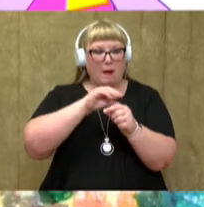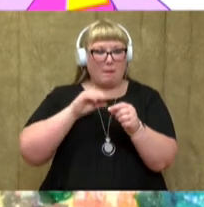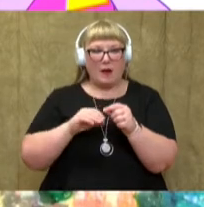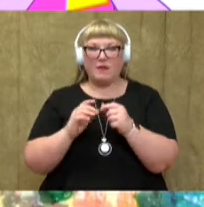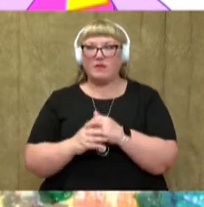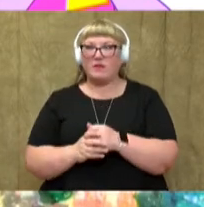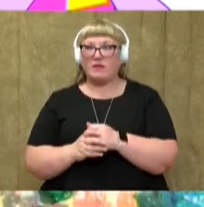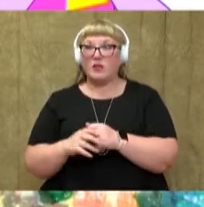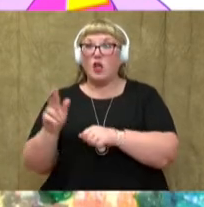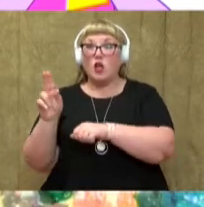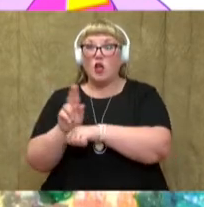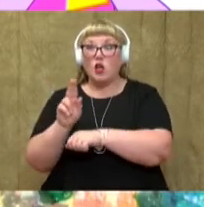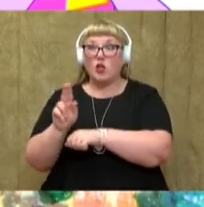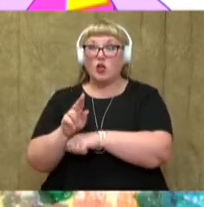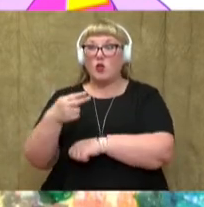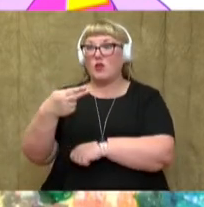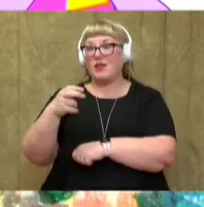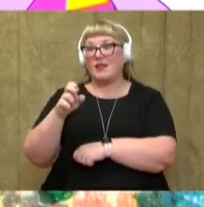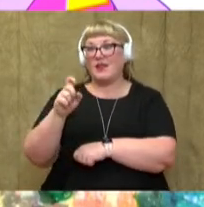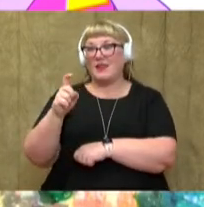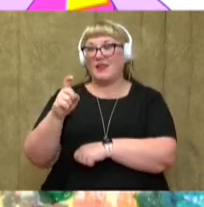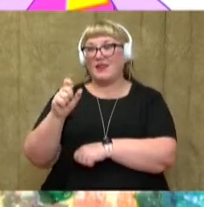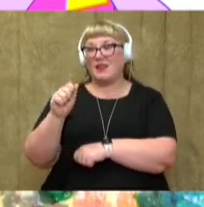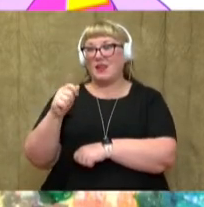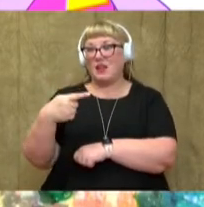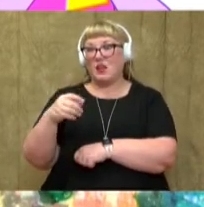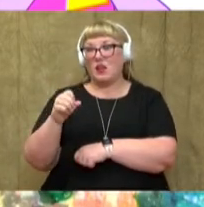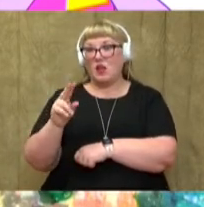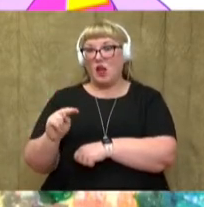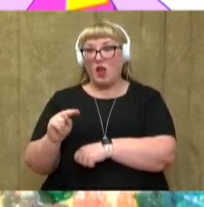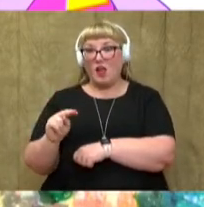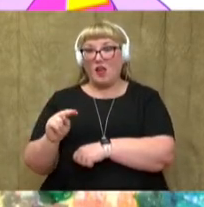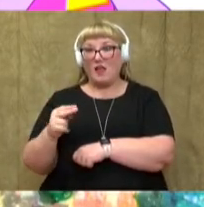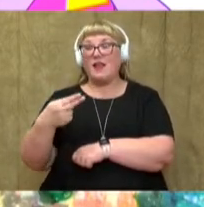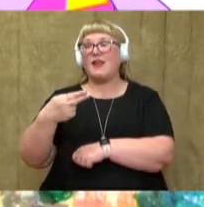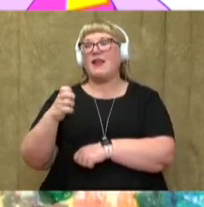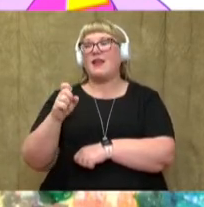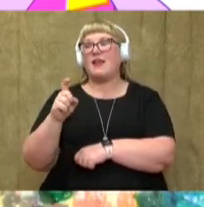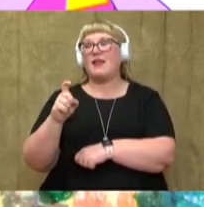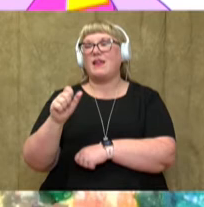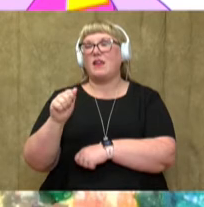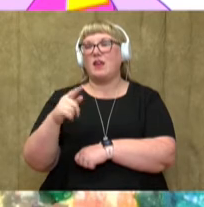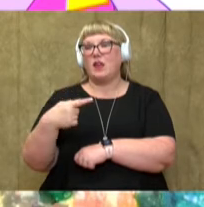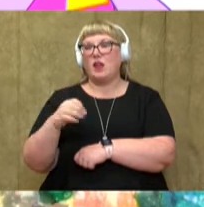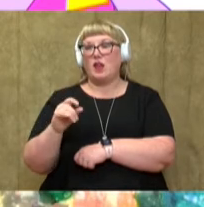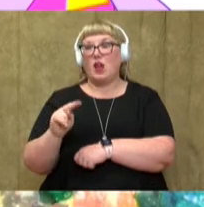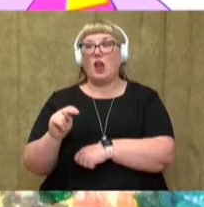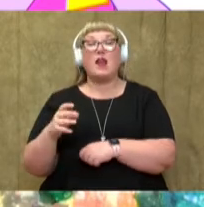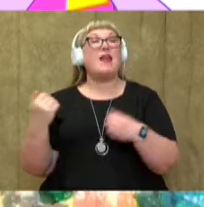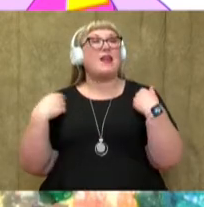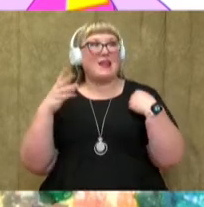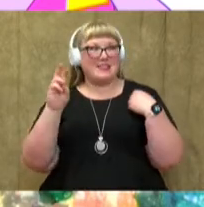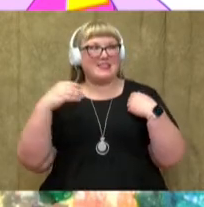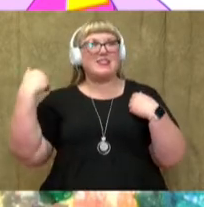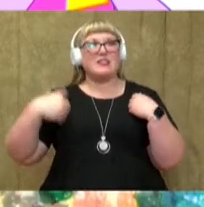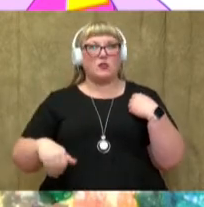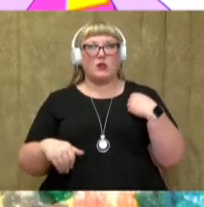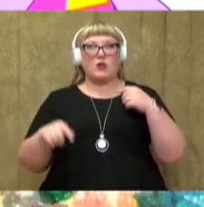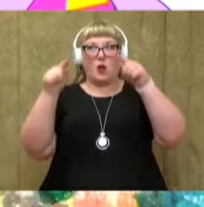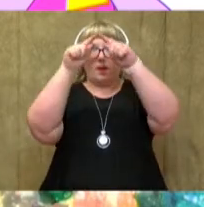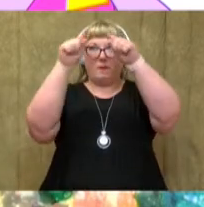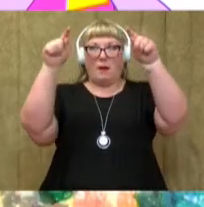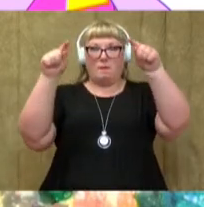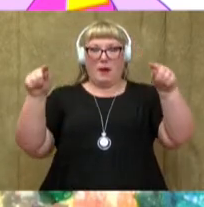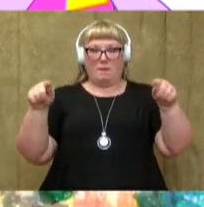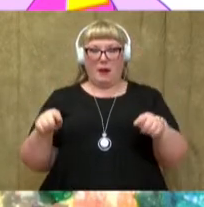I even used a hexagon. Does anybody know how many sides a hexagon has? That's right, 6 sides. So that is a